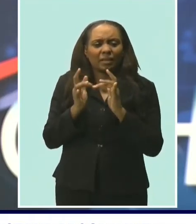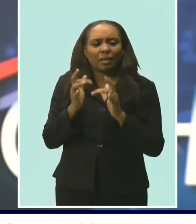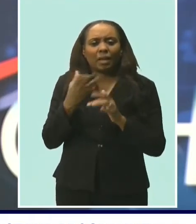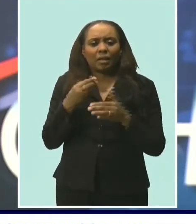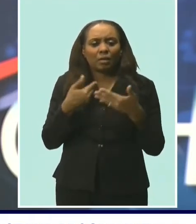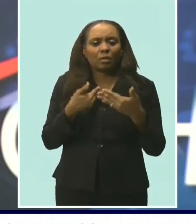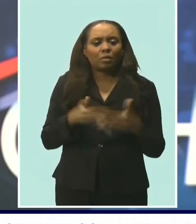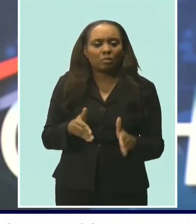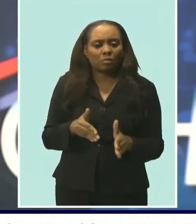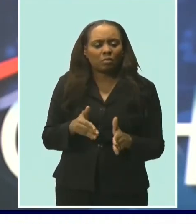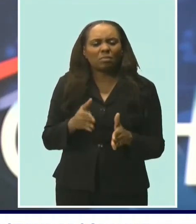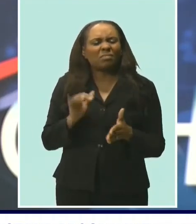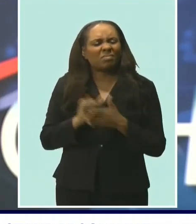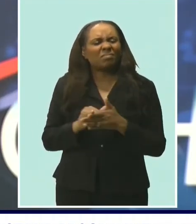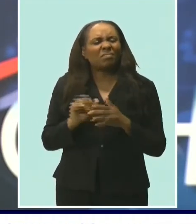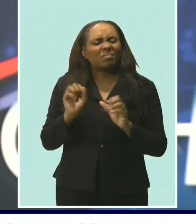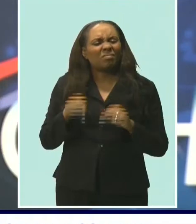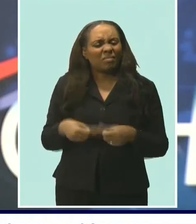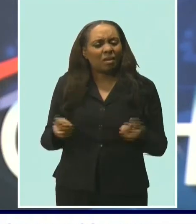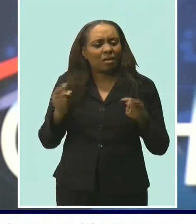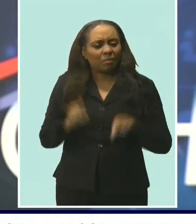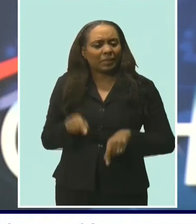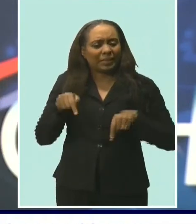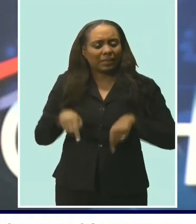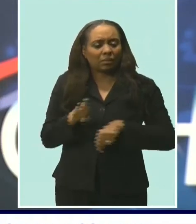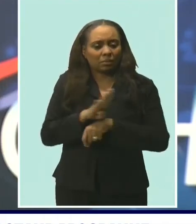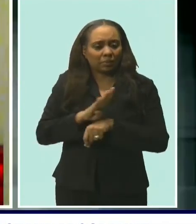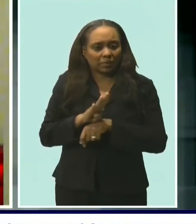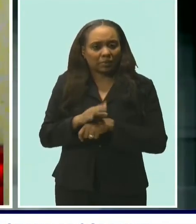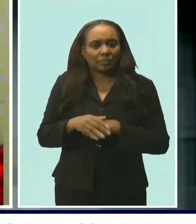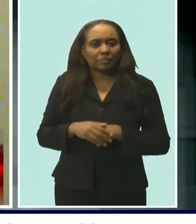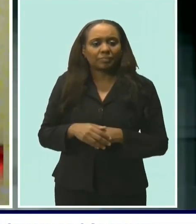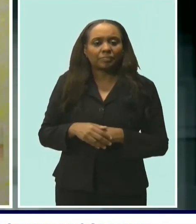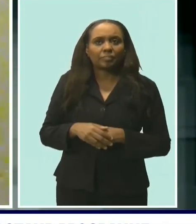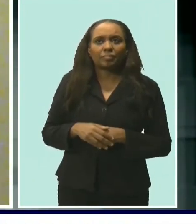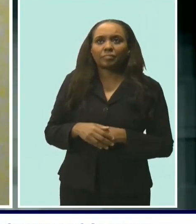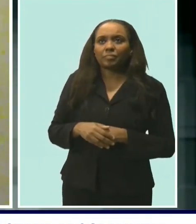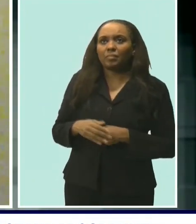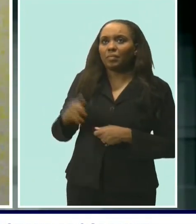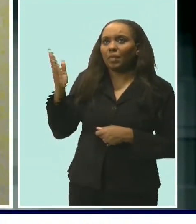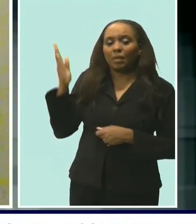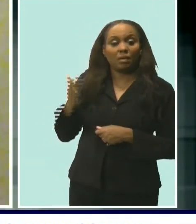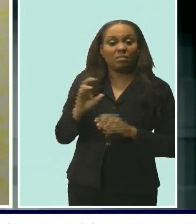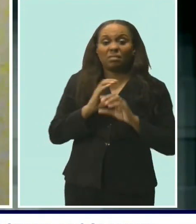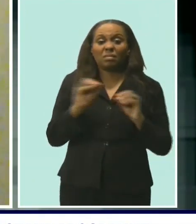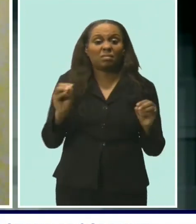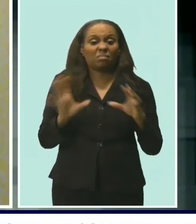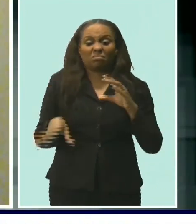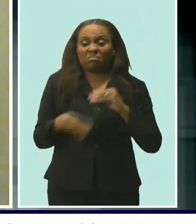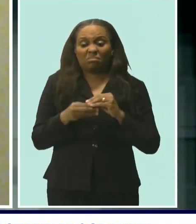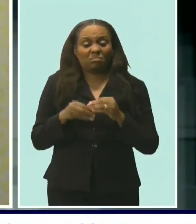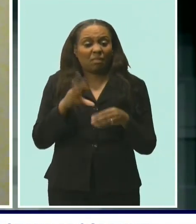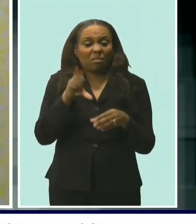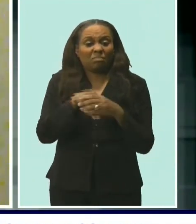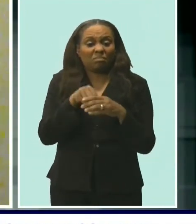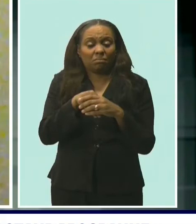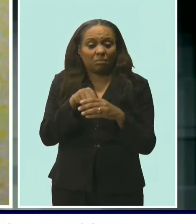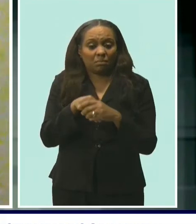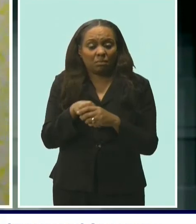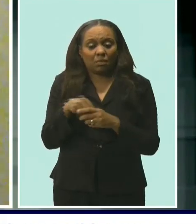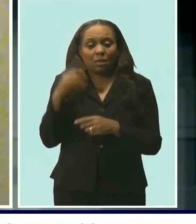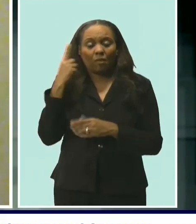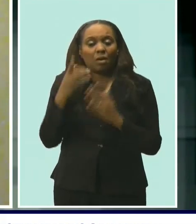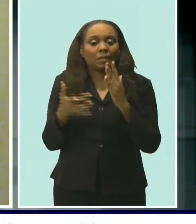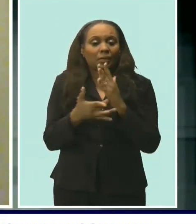which already exist. For Barbados specifically, no, there's no additional investment needed to attract the tech